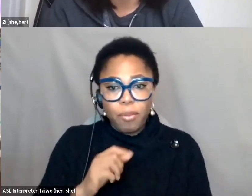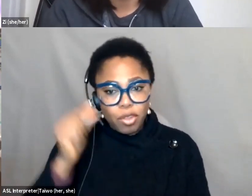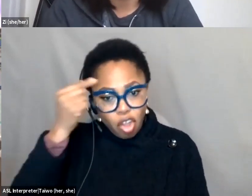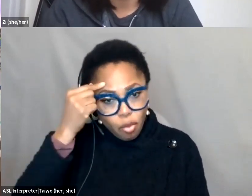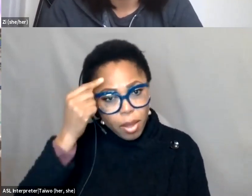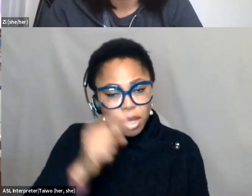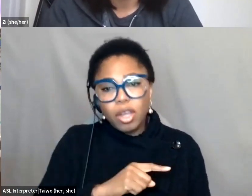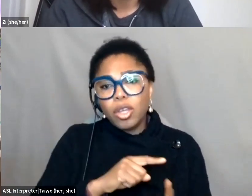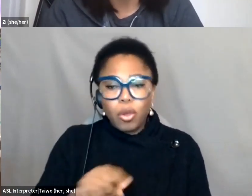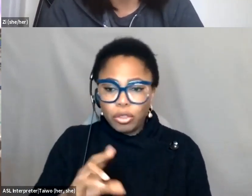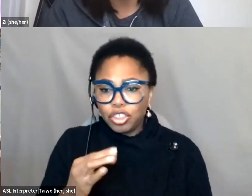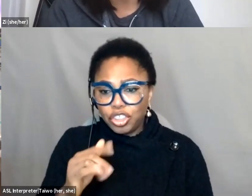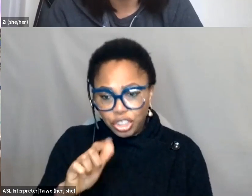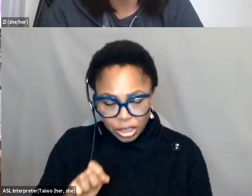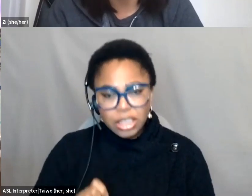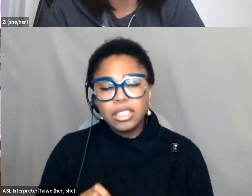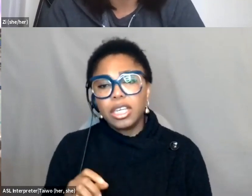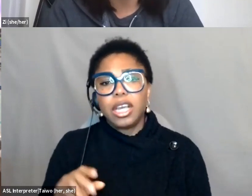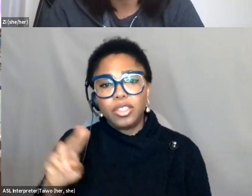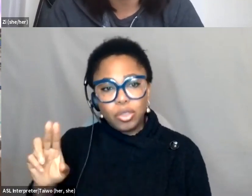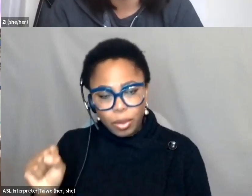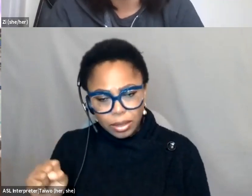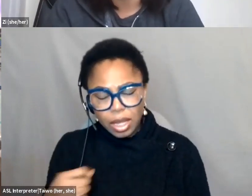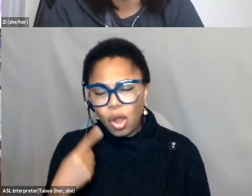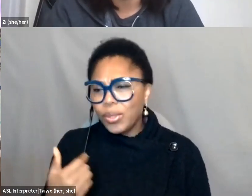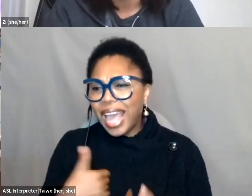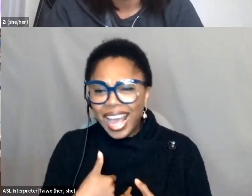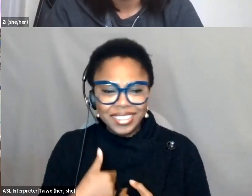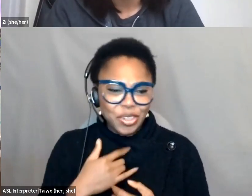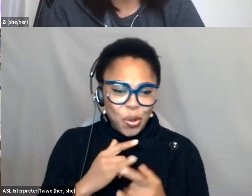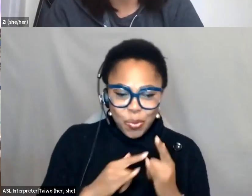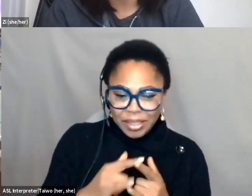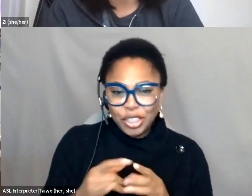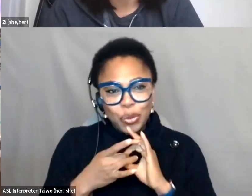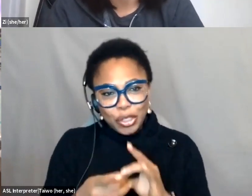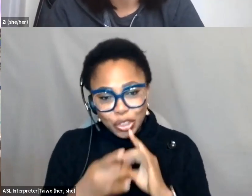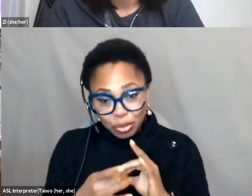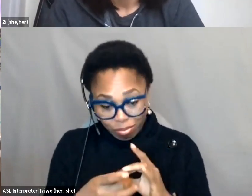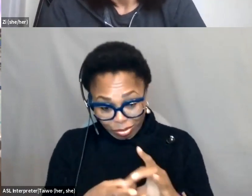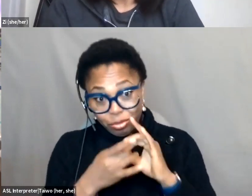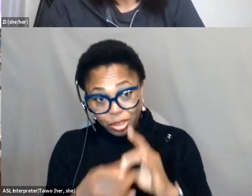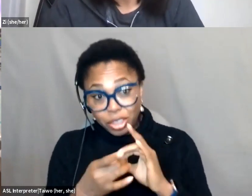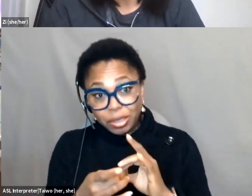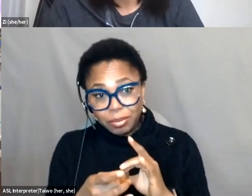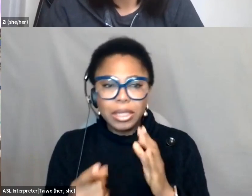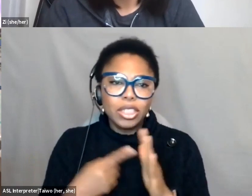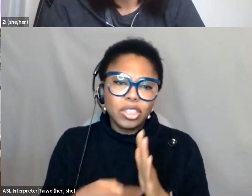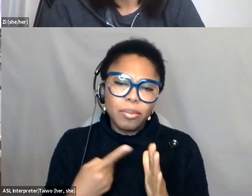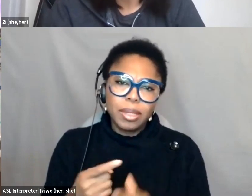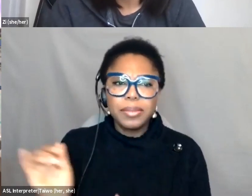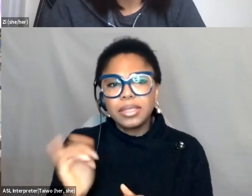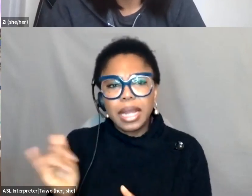the United States. I always had a romantic relationship. In a relationship, sometimes it's